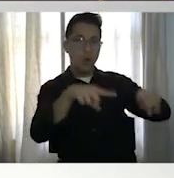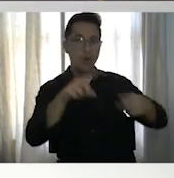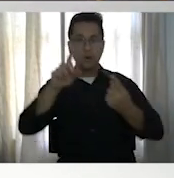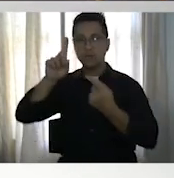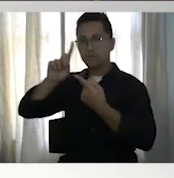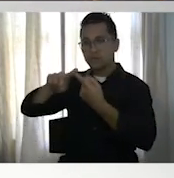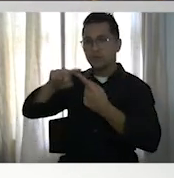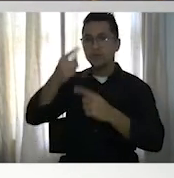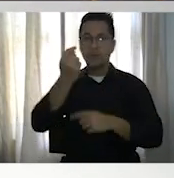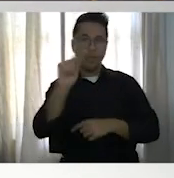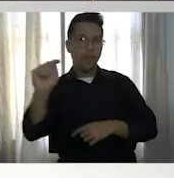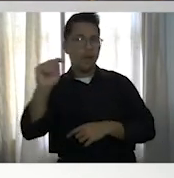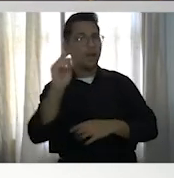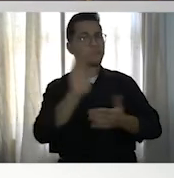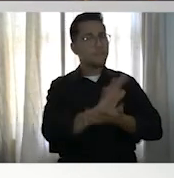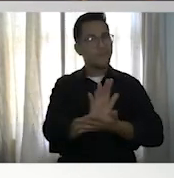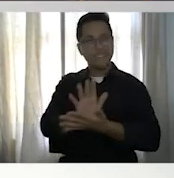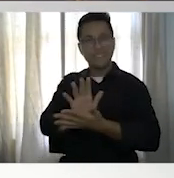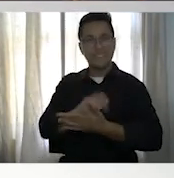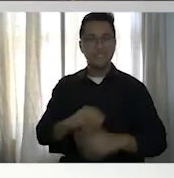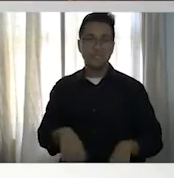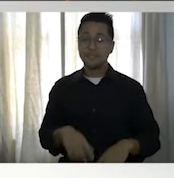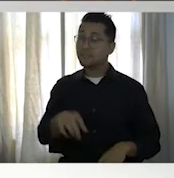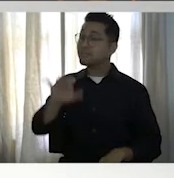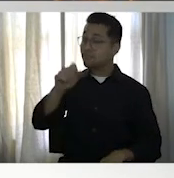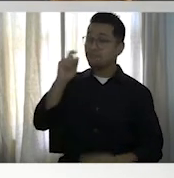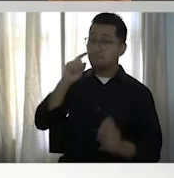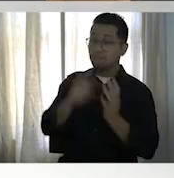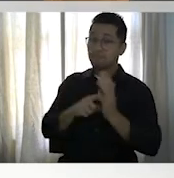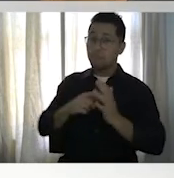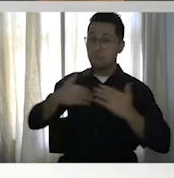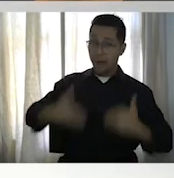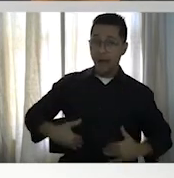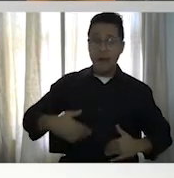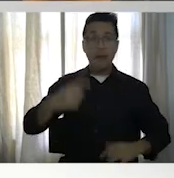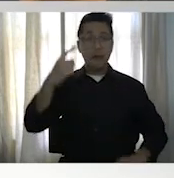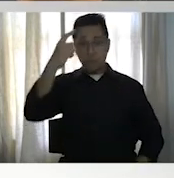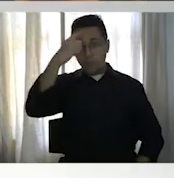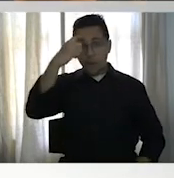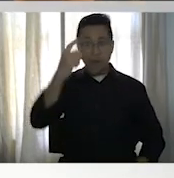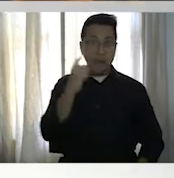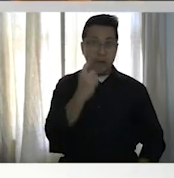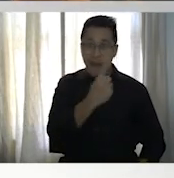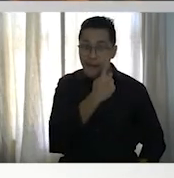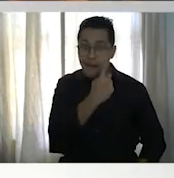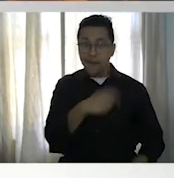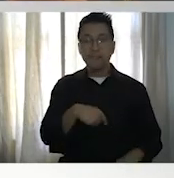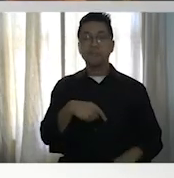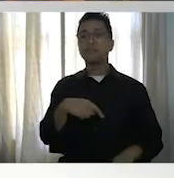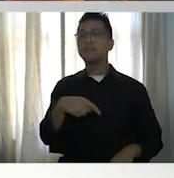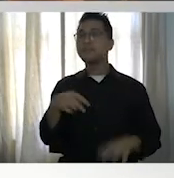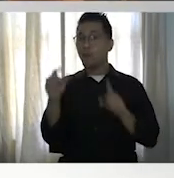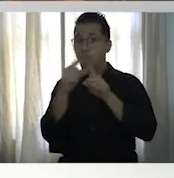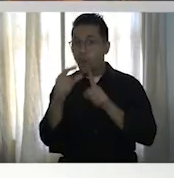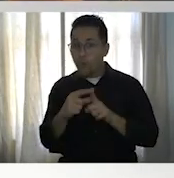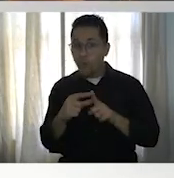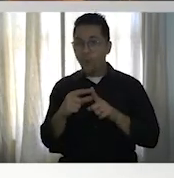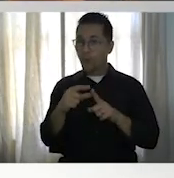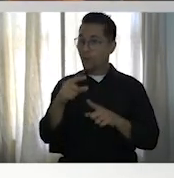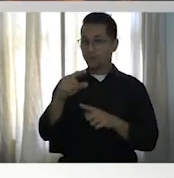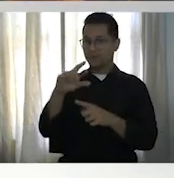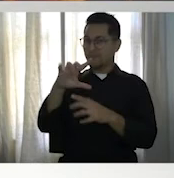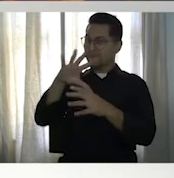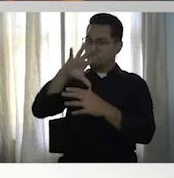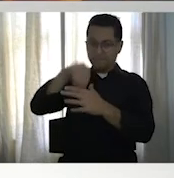to the movies. Notice body, brain, eyes, and words in the